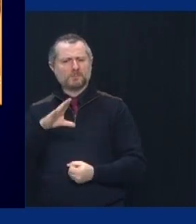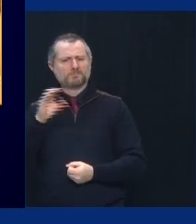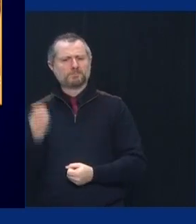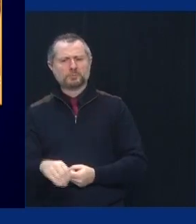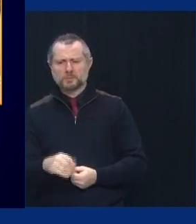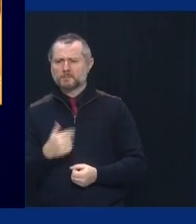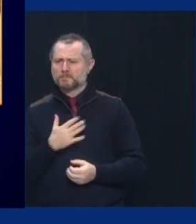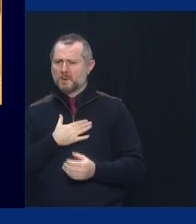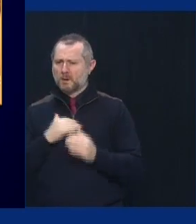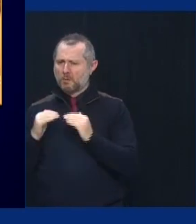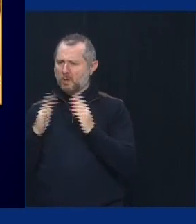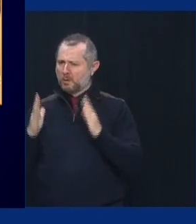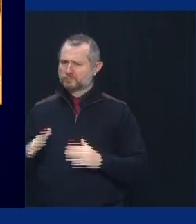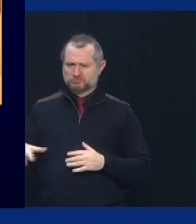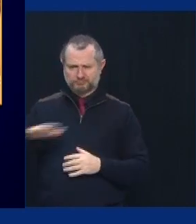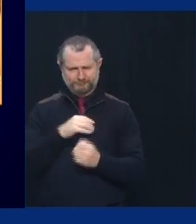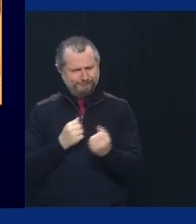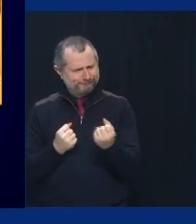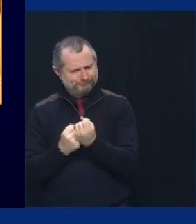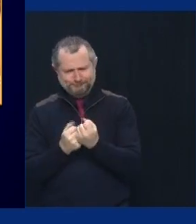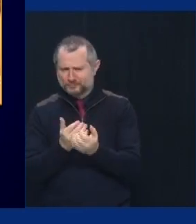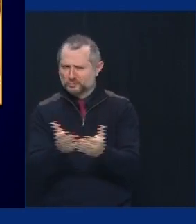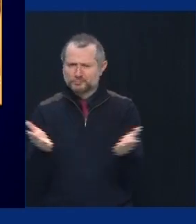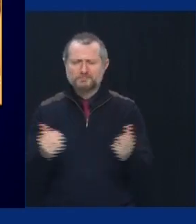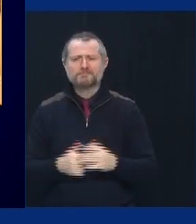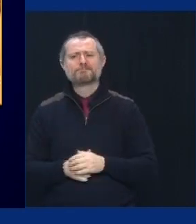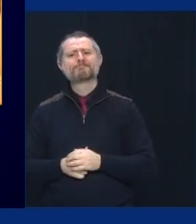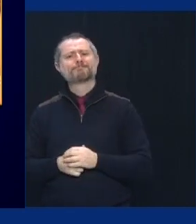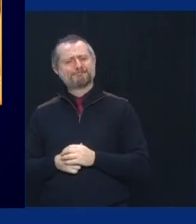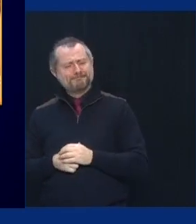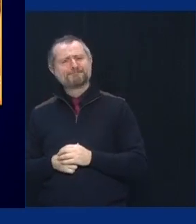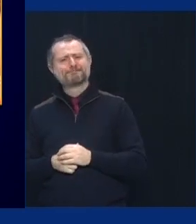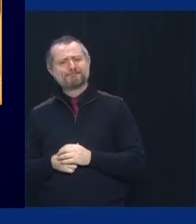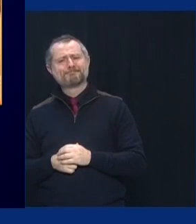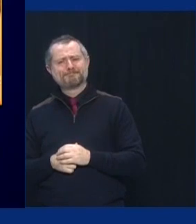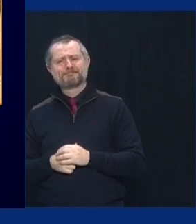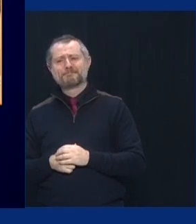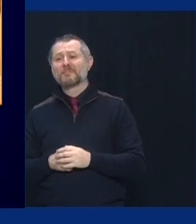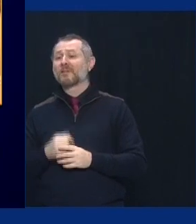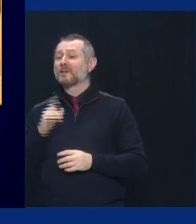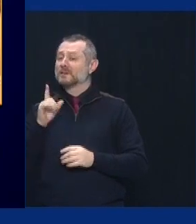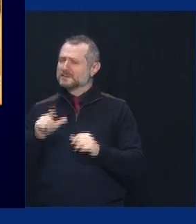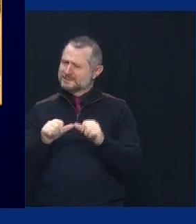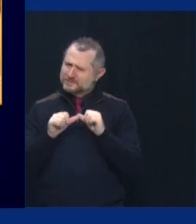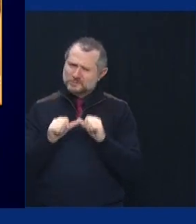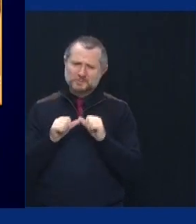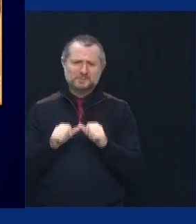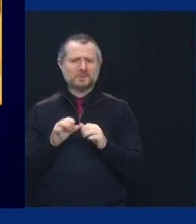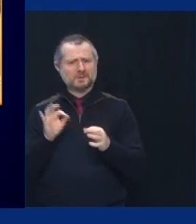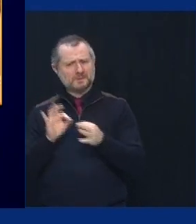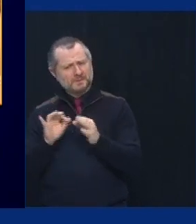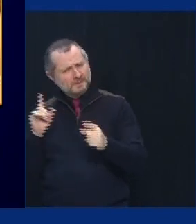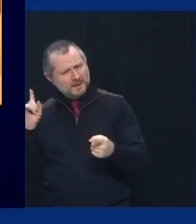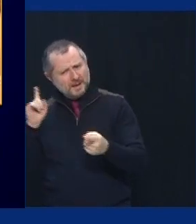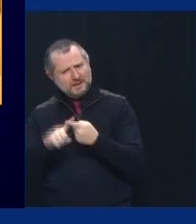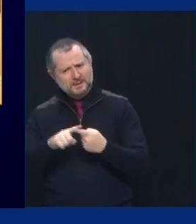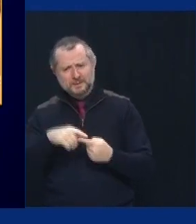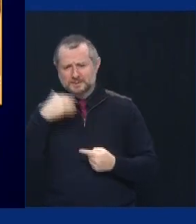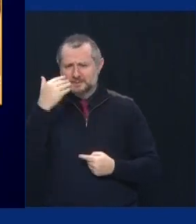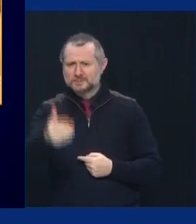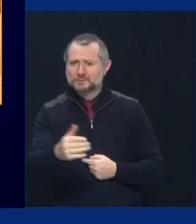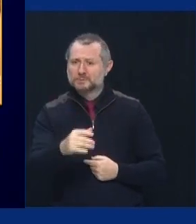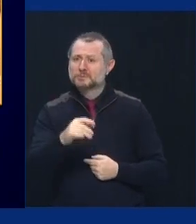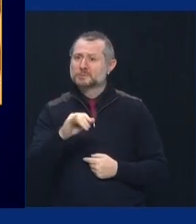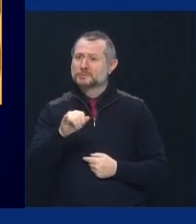colleagues that are here to have to, frankly, until January 20th, until we actually